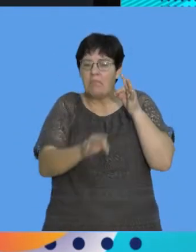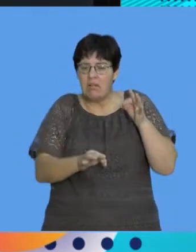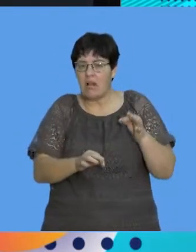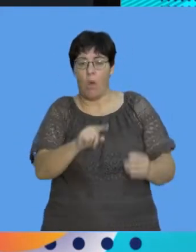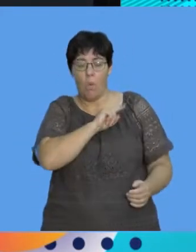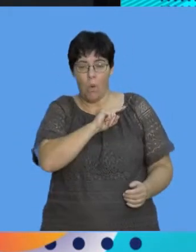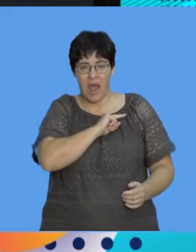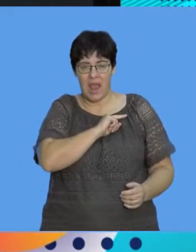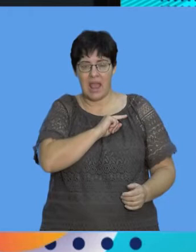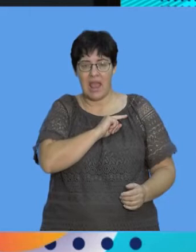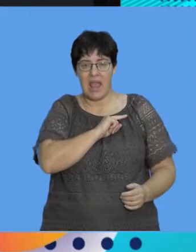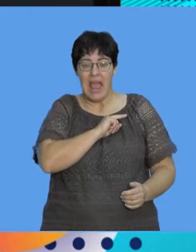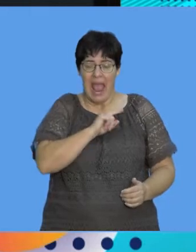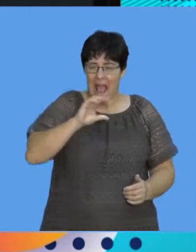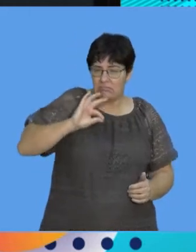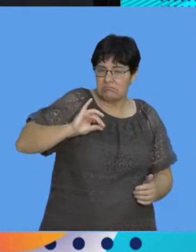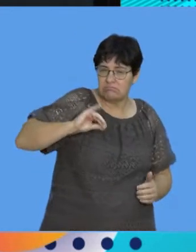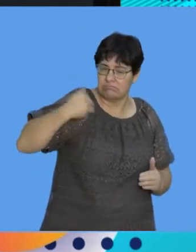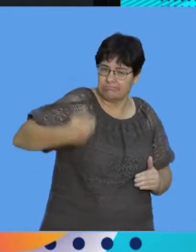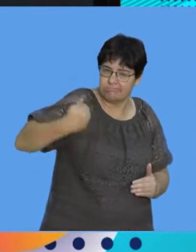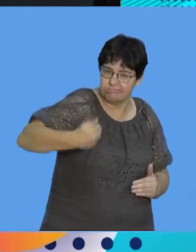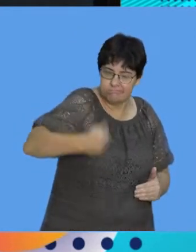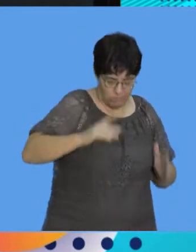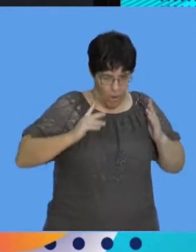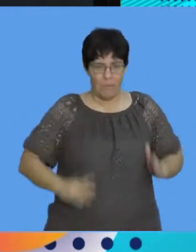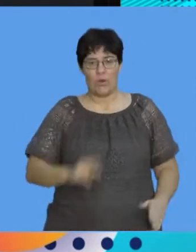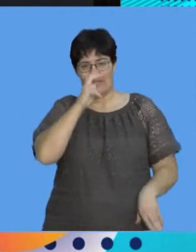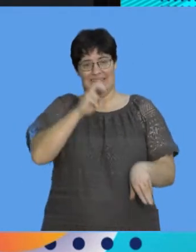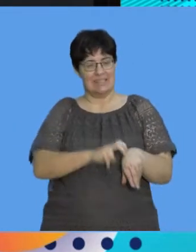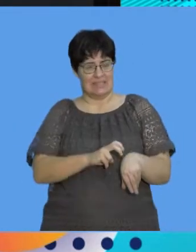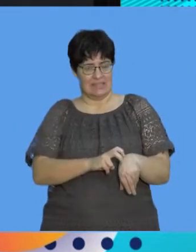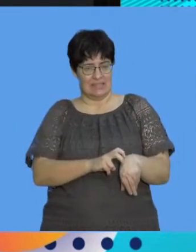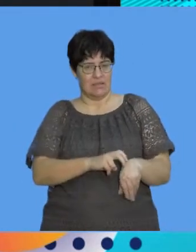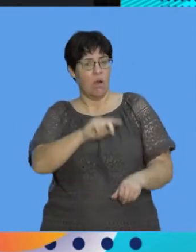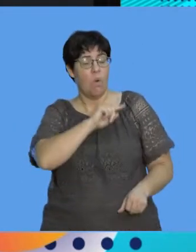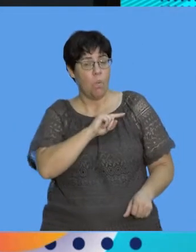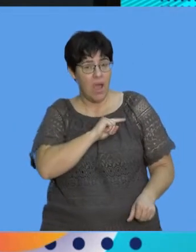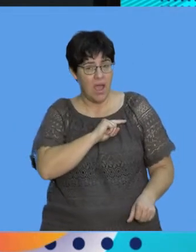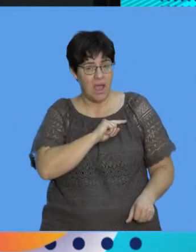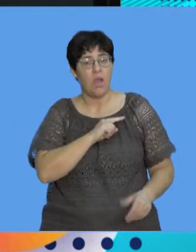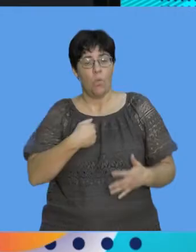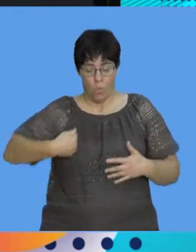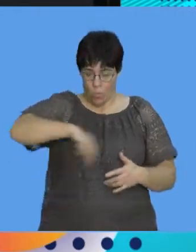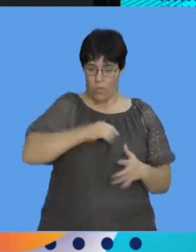needs almost on a continuous basis for us to build and to function